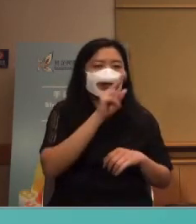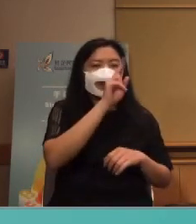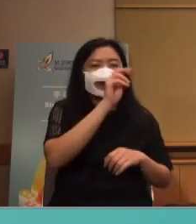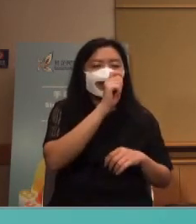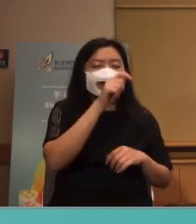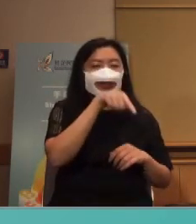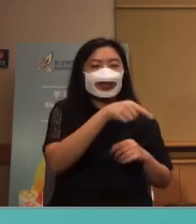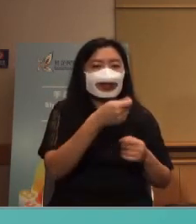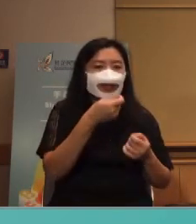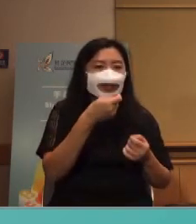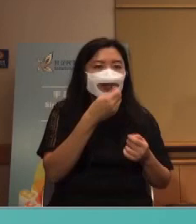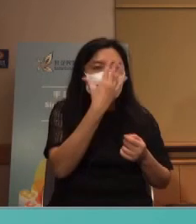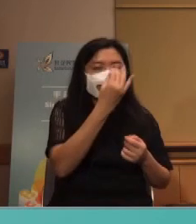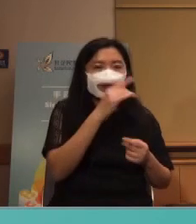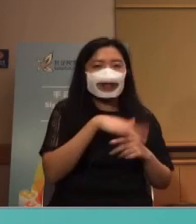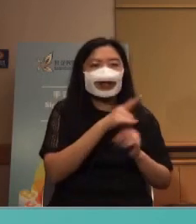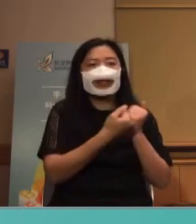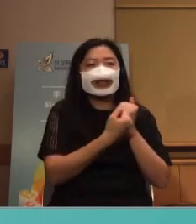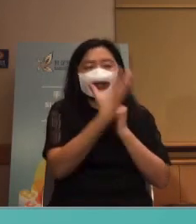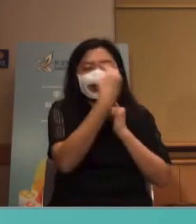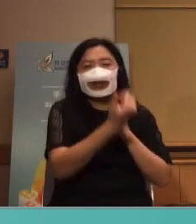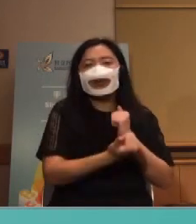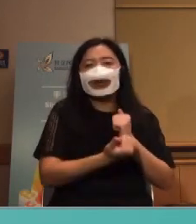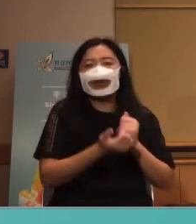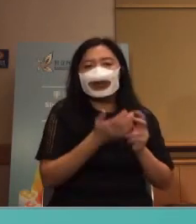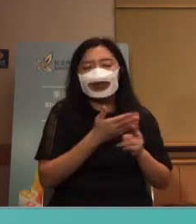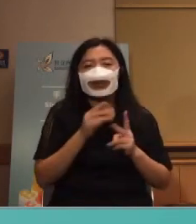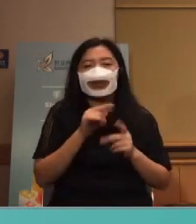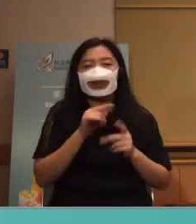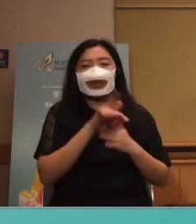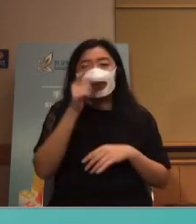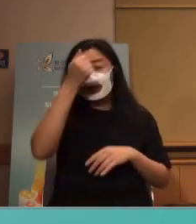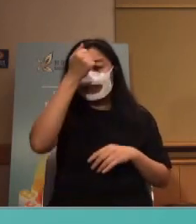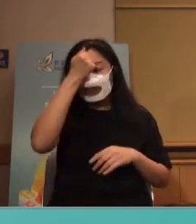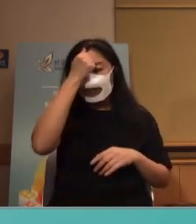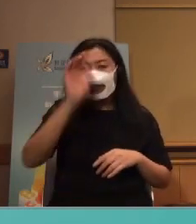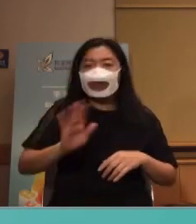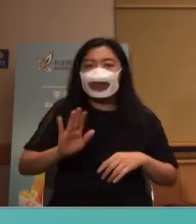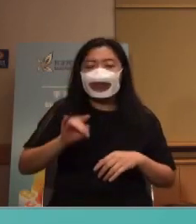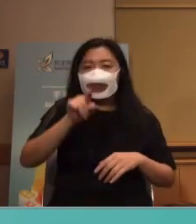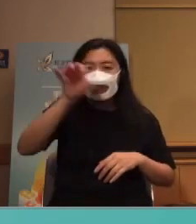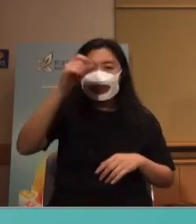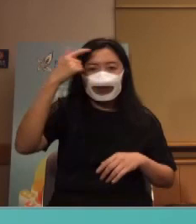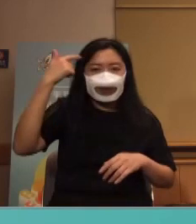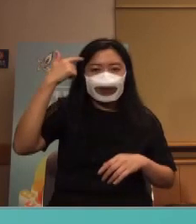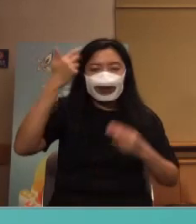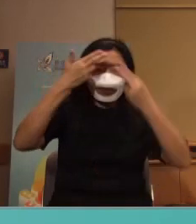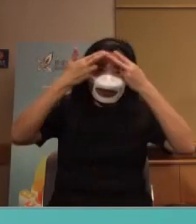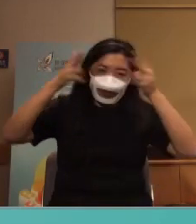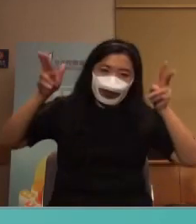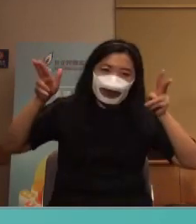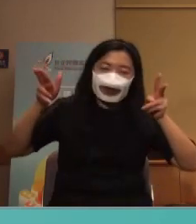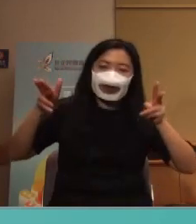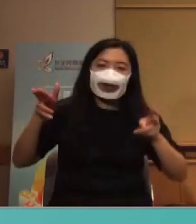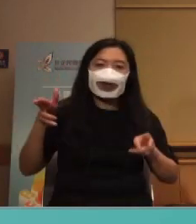they're first mover. They will be probably easier to tell them, hey, with crypto, you can do more for the society, right? But when all these